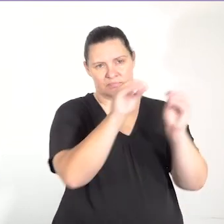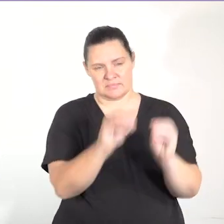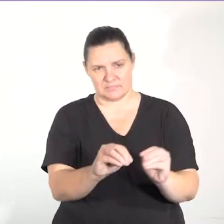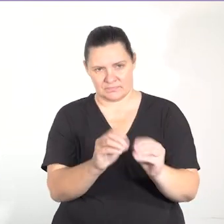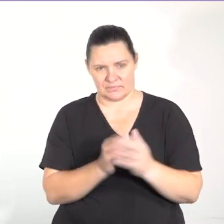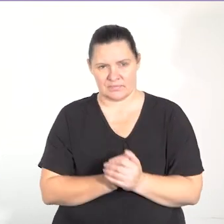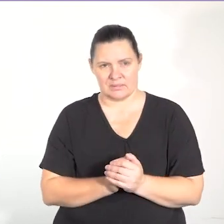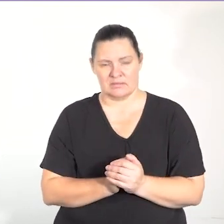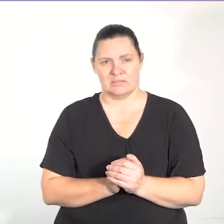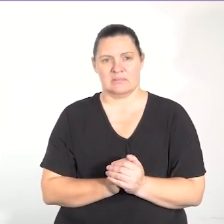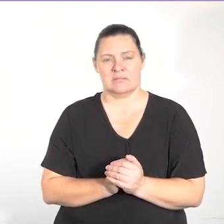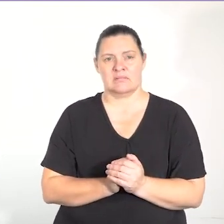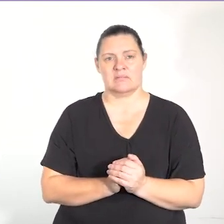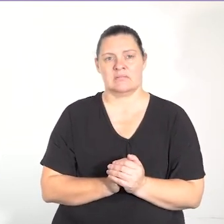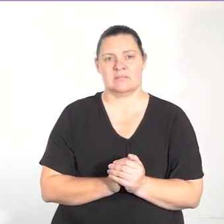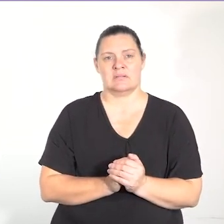and take